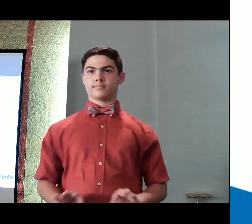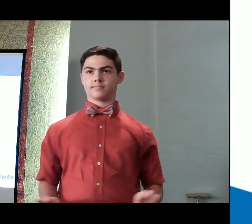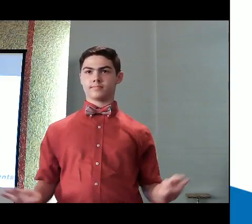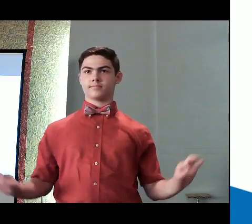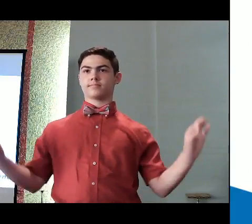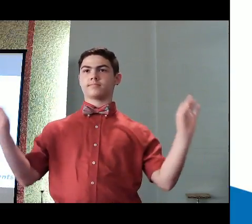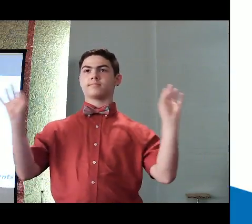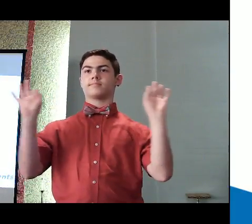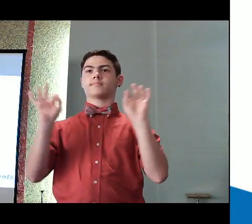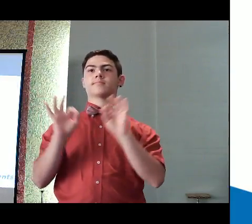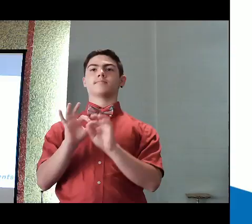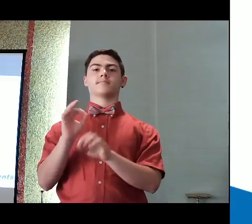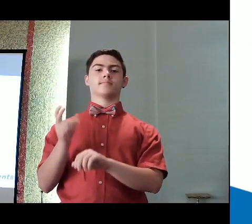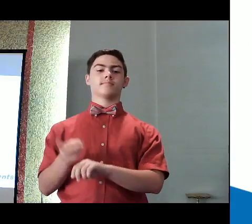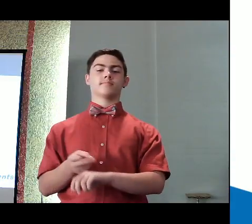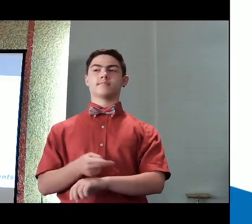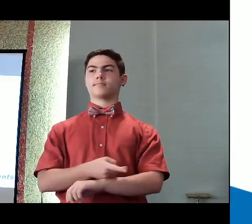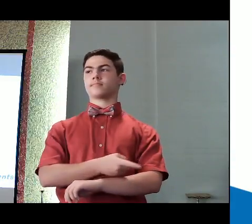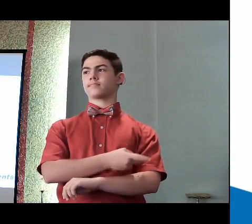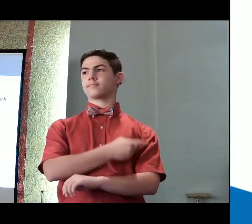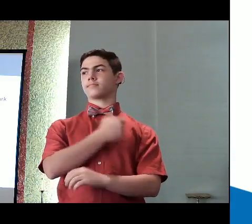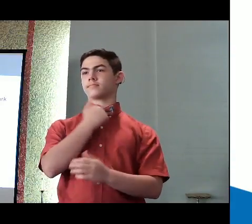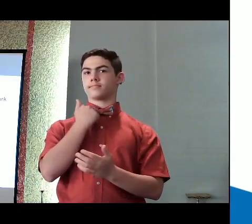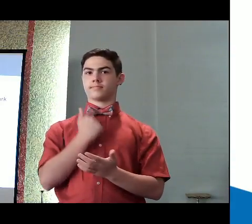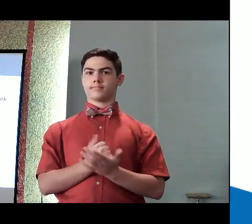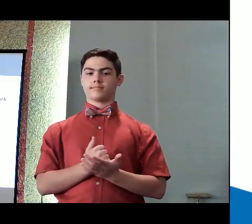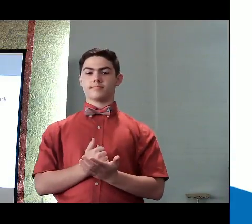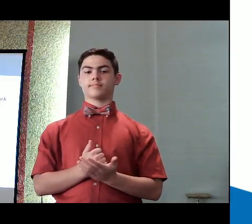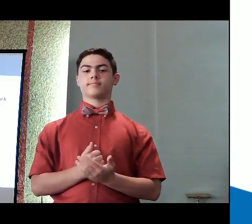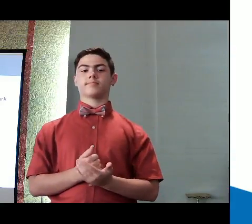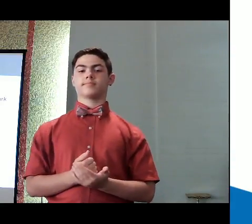Lamb, worthy is the